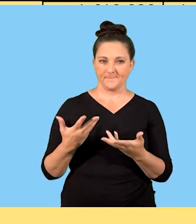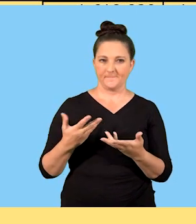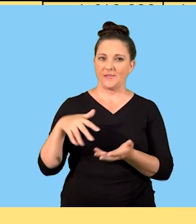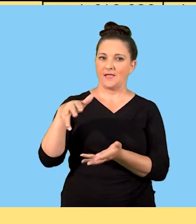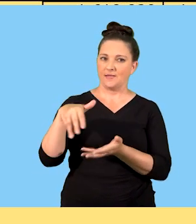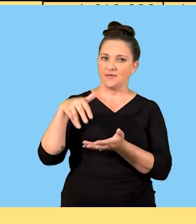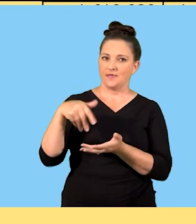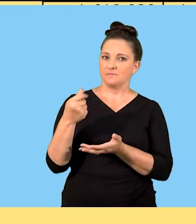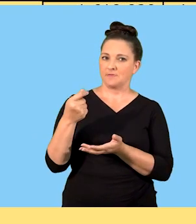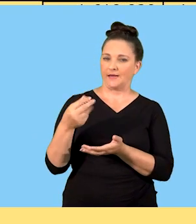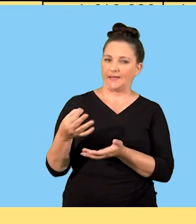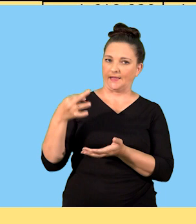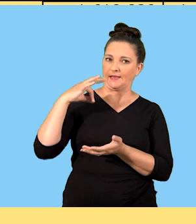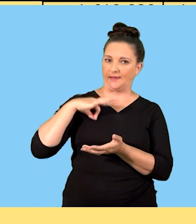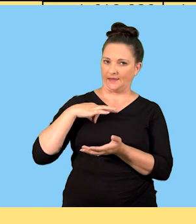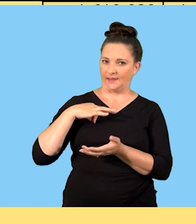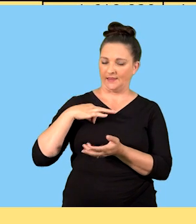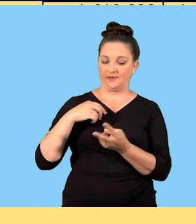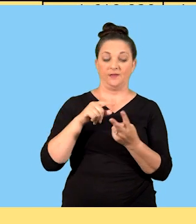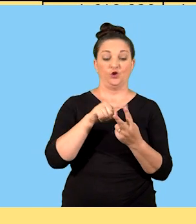rent income. So remember,